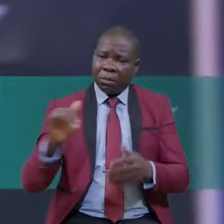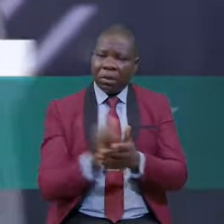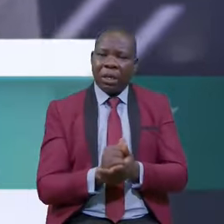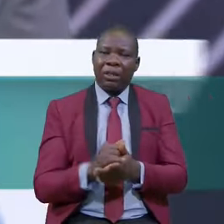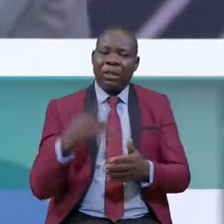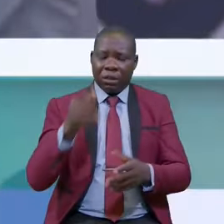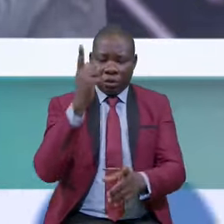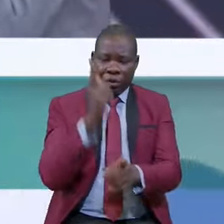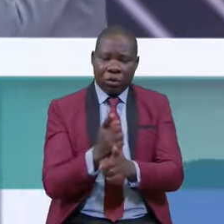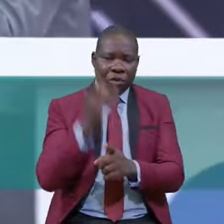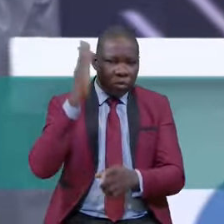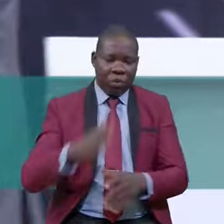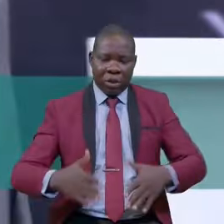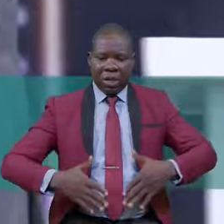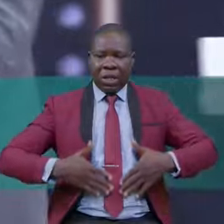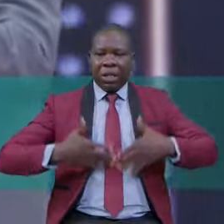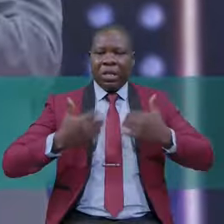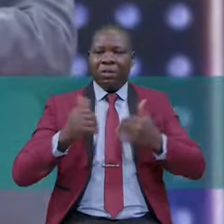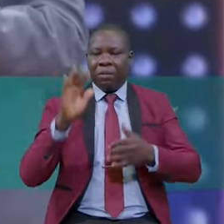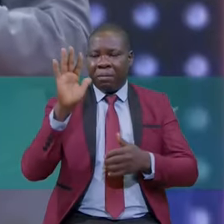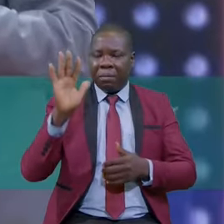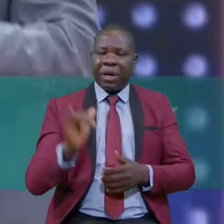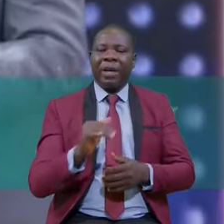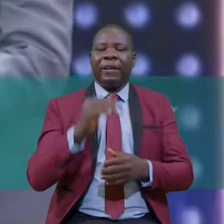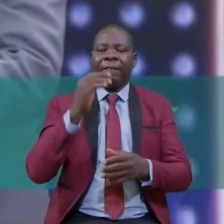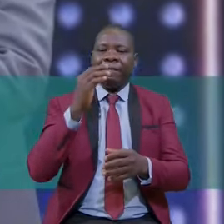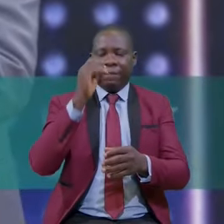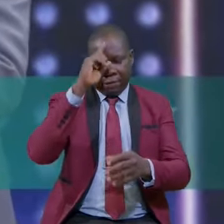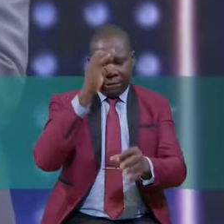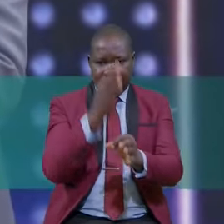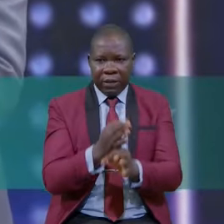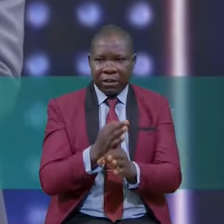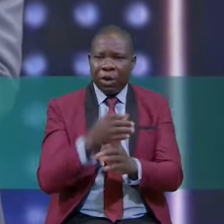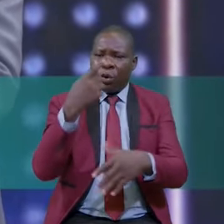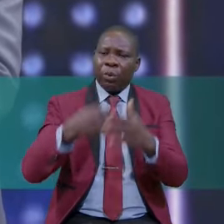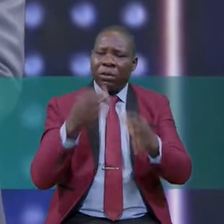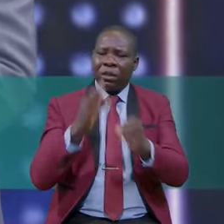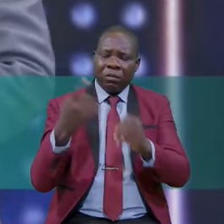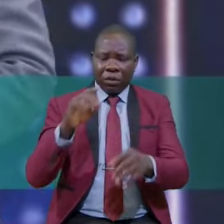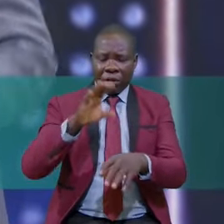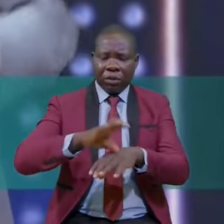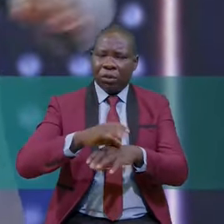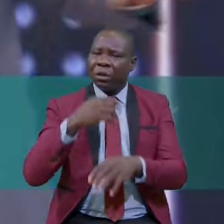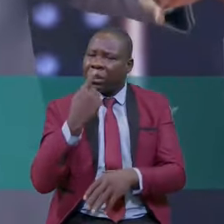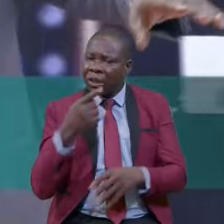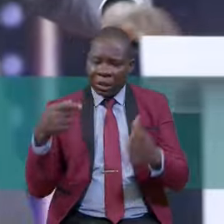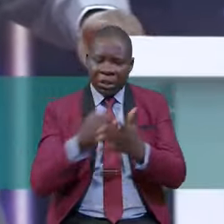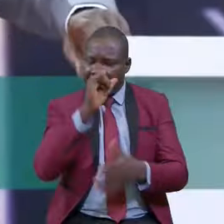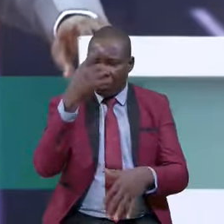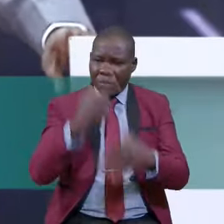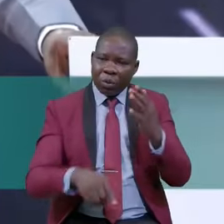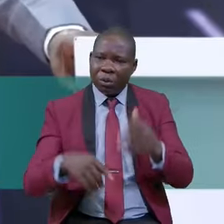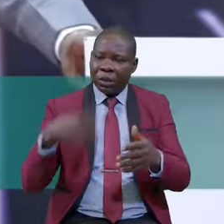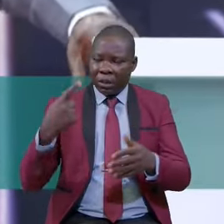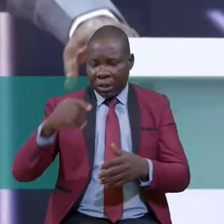this is what Martin Luther had given us. And we'll stop there. No. Et nous arrêtons là, non. You see